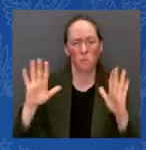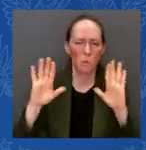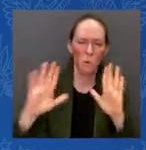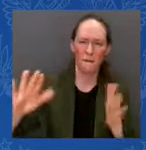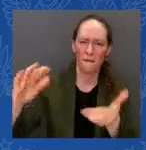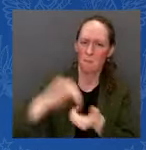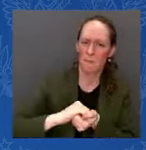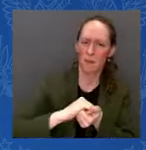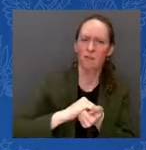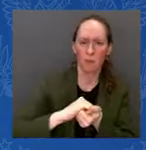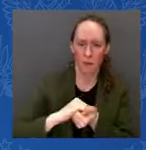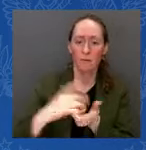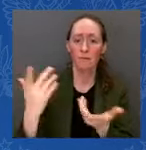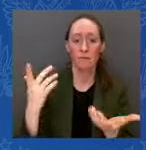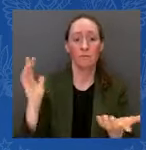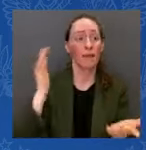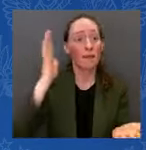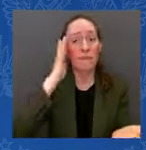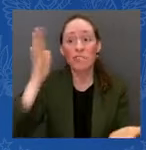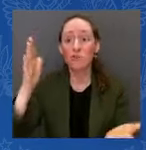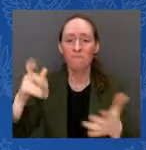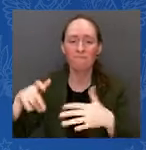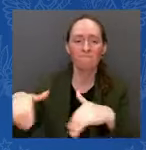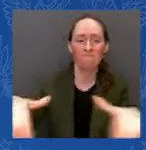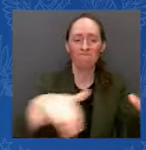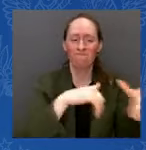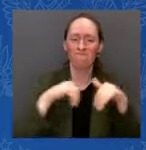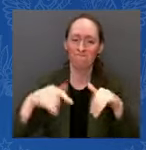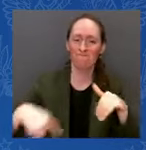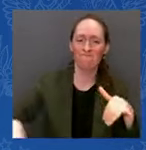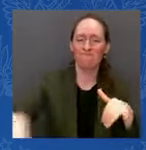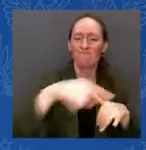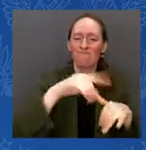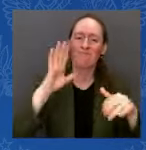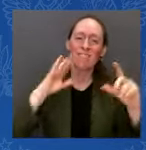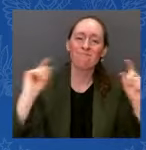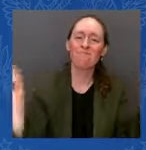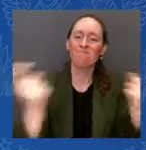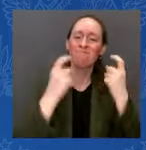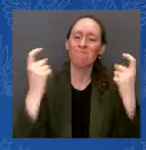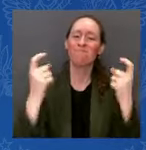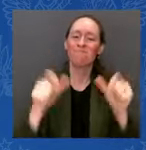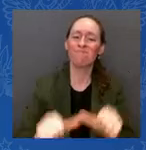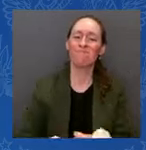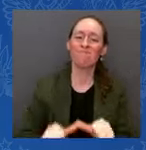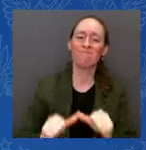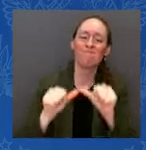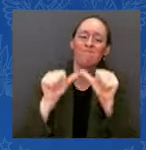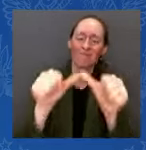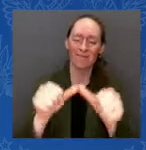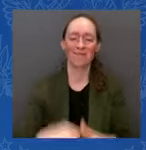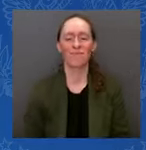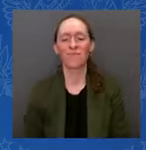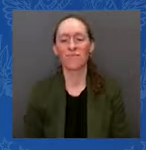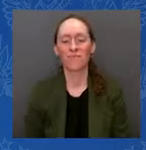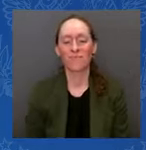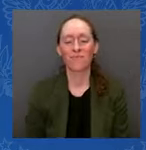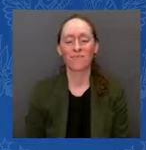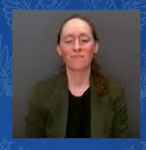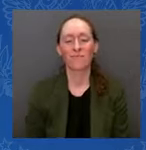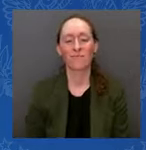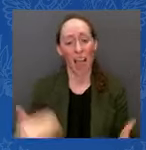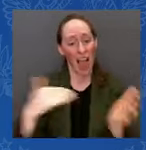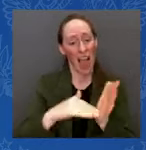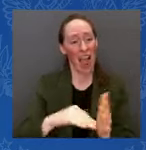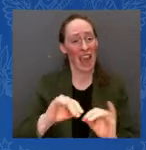partnership, we're showing again how democracies can deliver our own security and prosperity, and not just